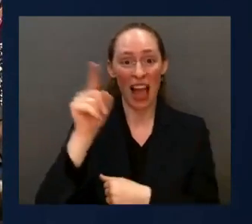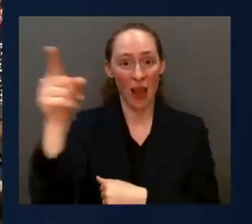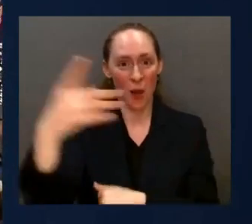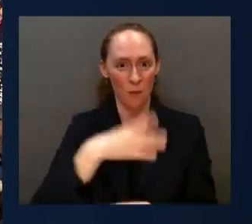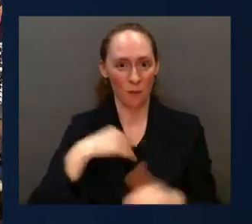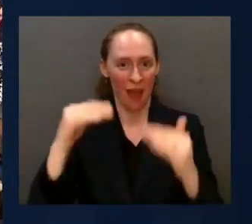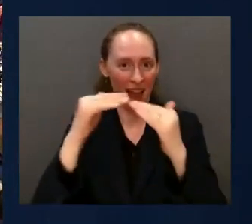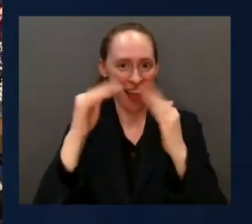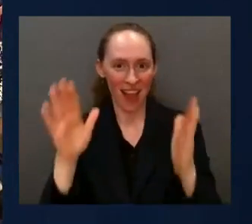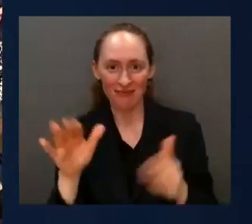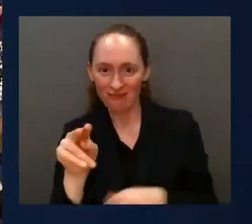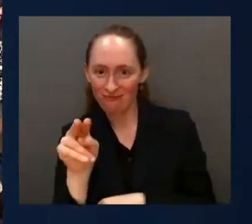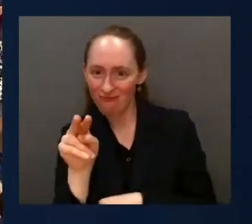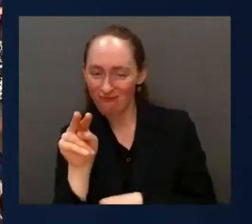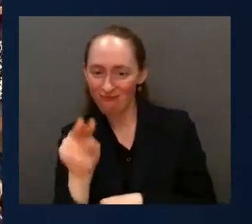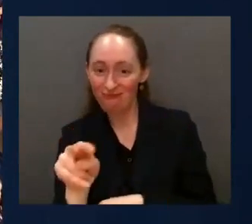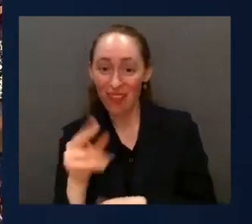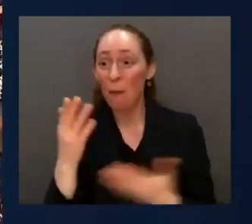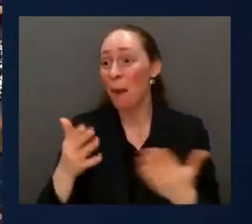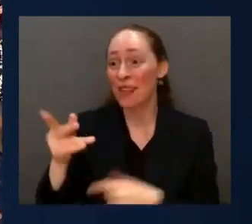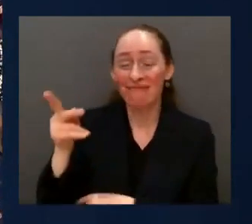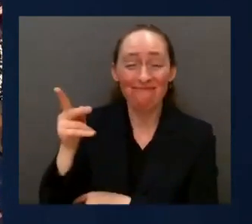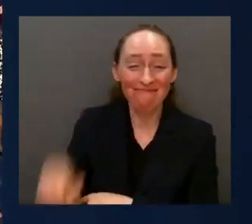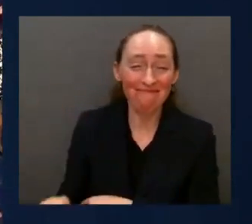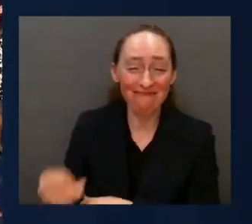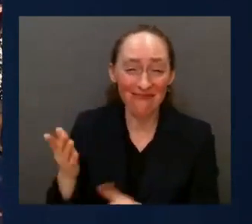For the lives we can save.